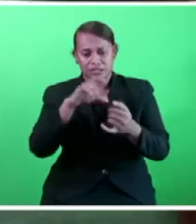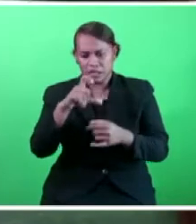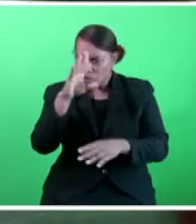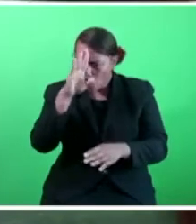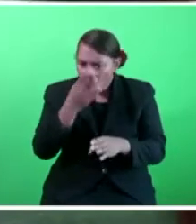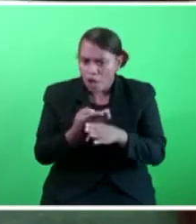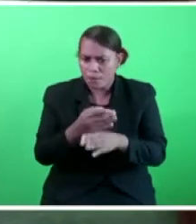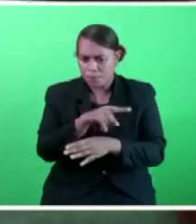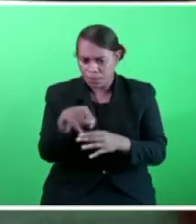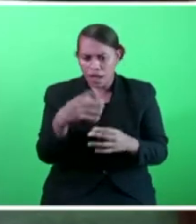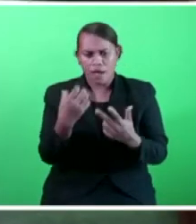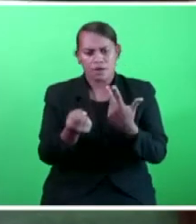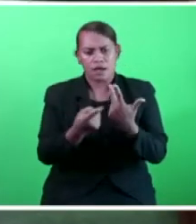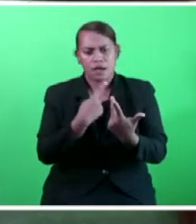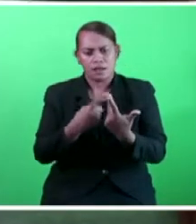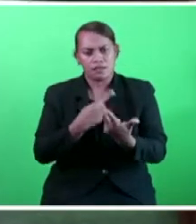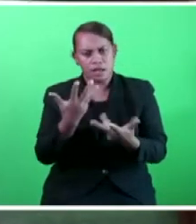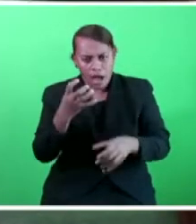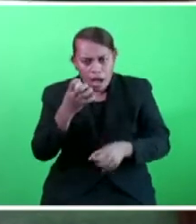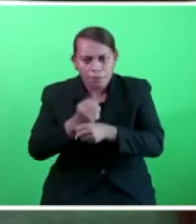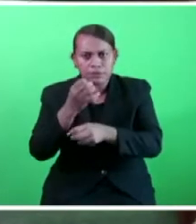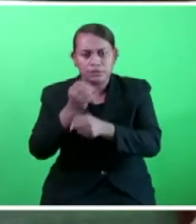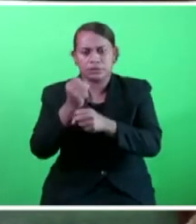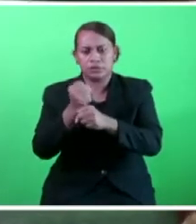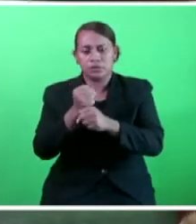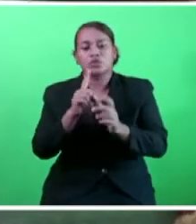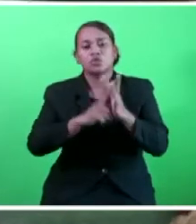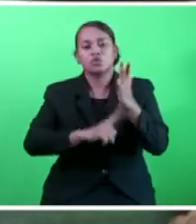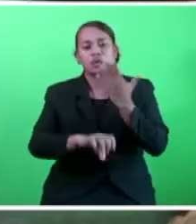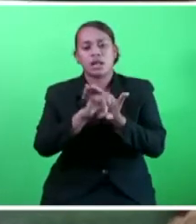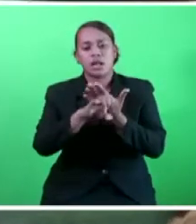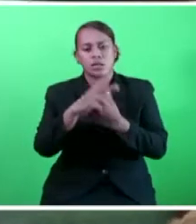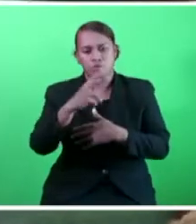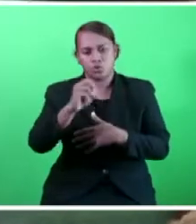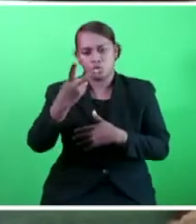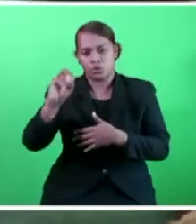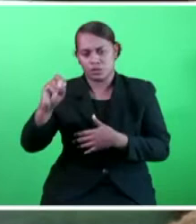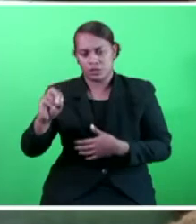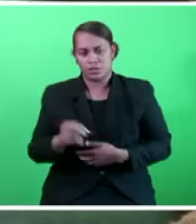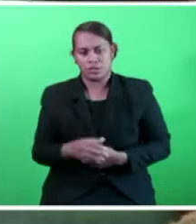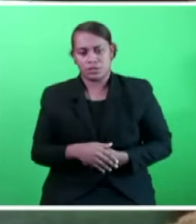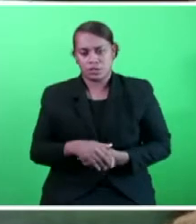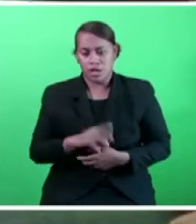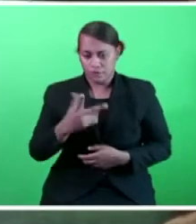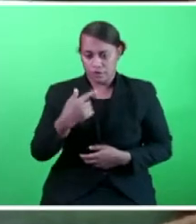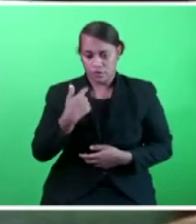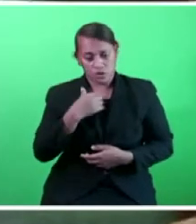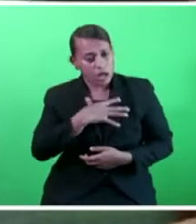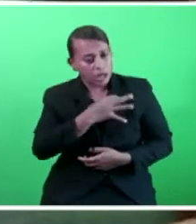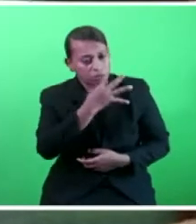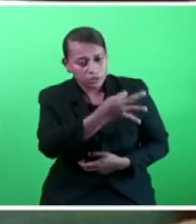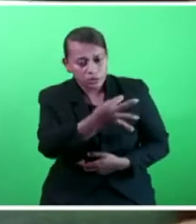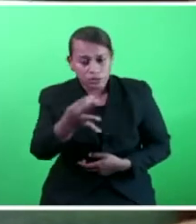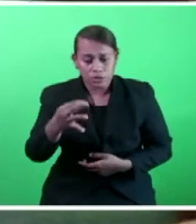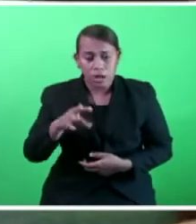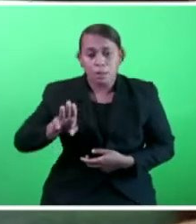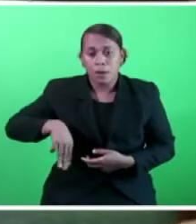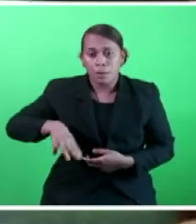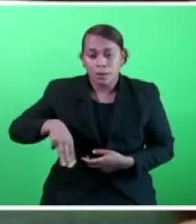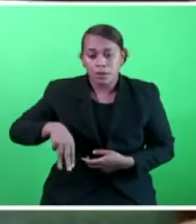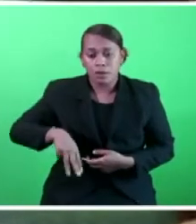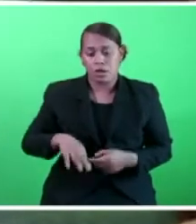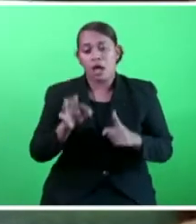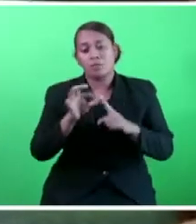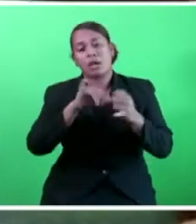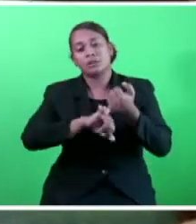I would just, before I sit down, Mr. Speaker, sir, I'd urge the Honourable Member to go to the PSC website. You'll find